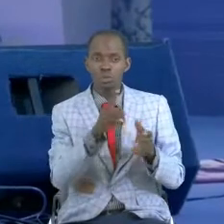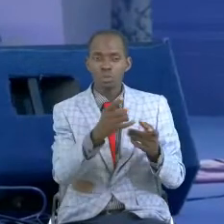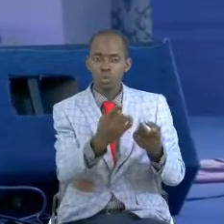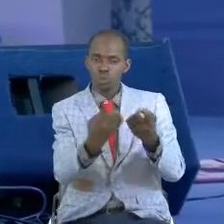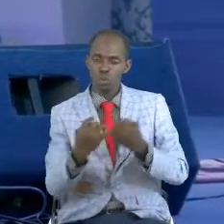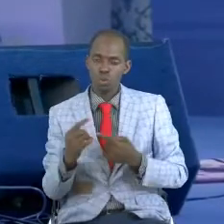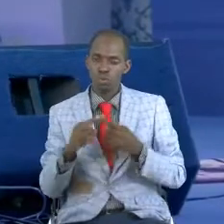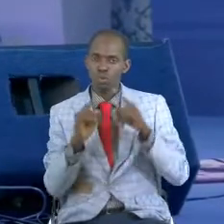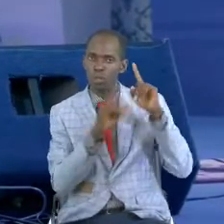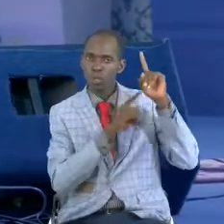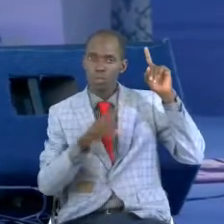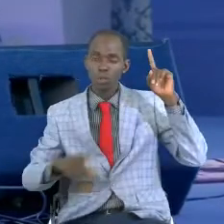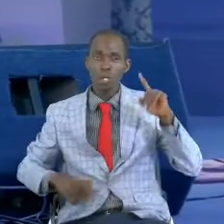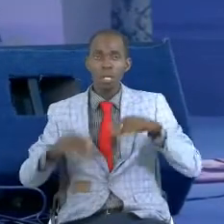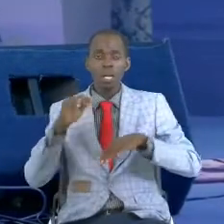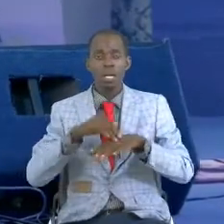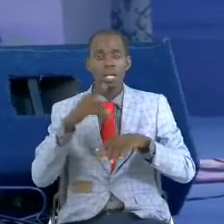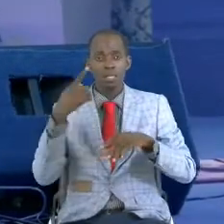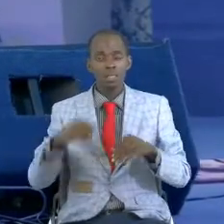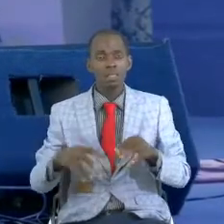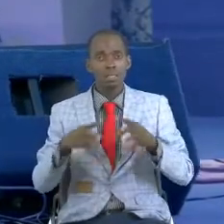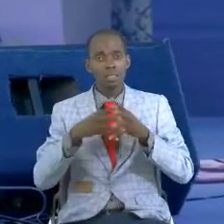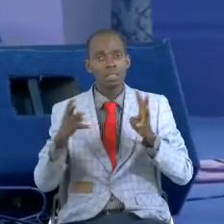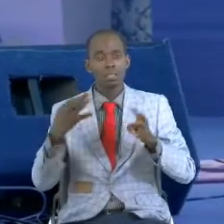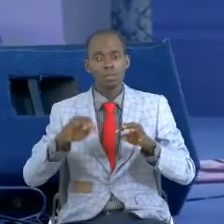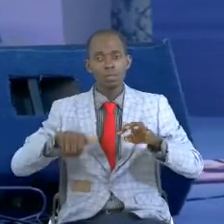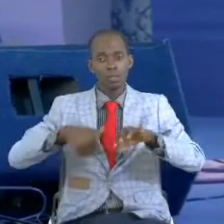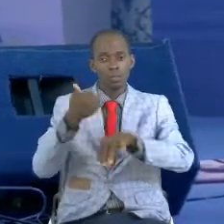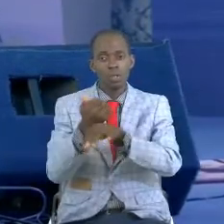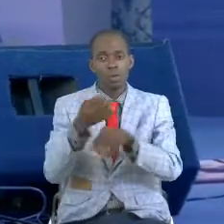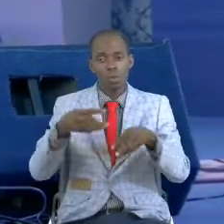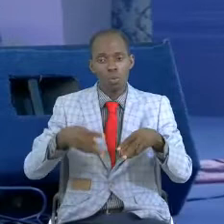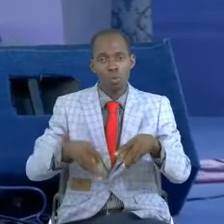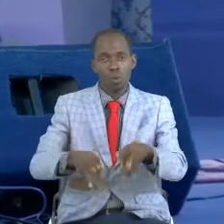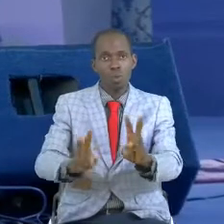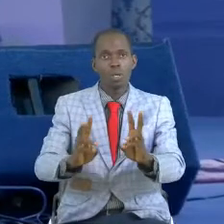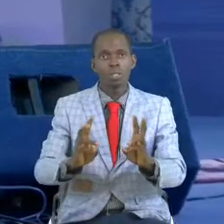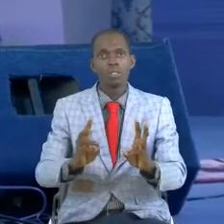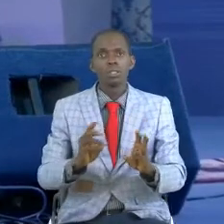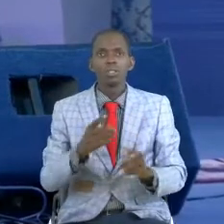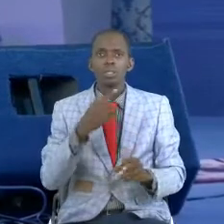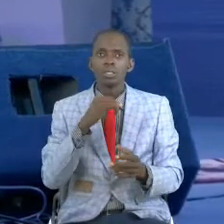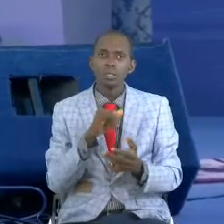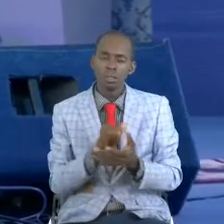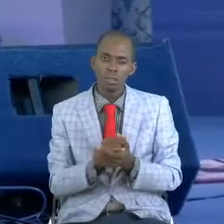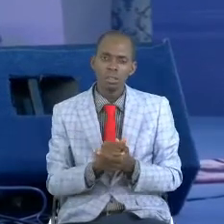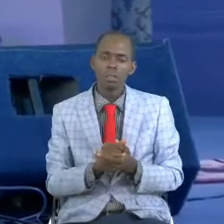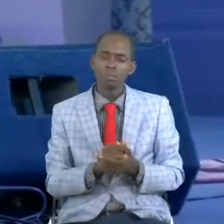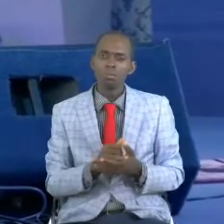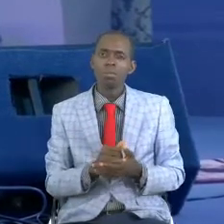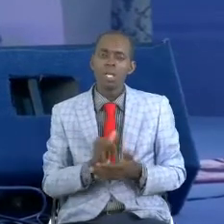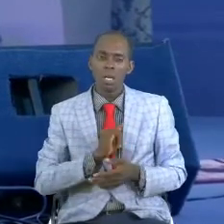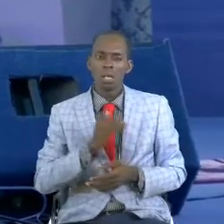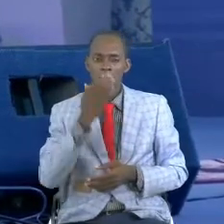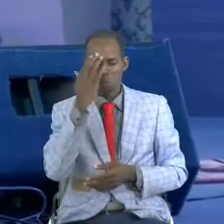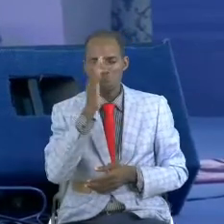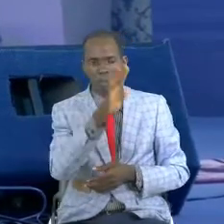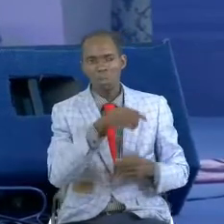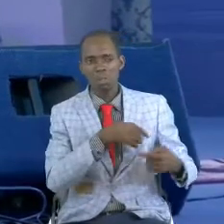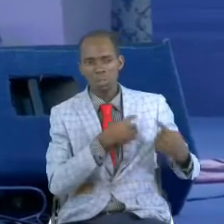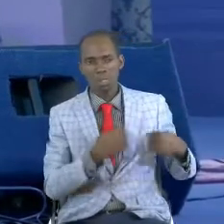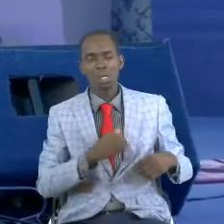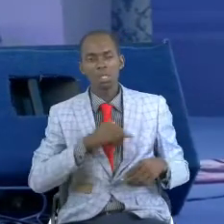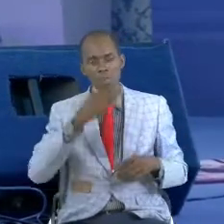the gate of the ordained way. He will say, I know your heart. I know your desire. Leave it in